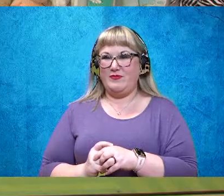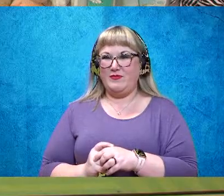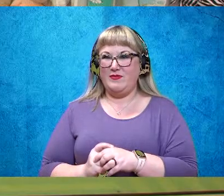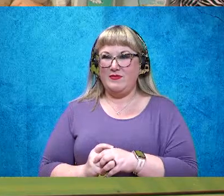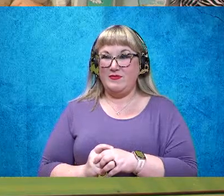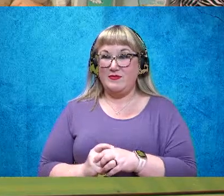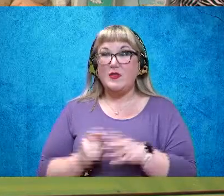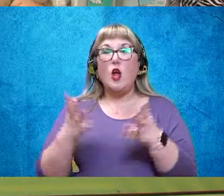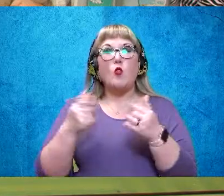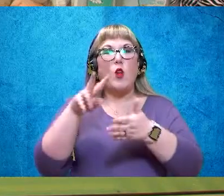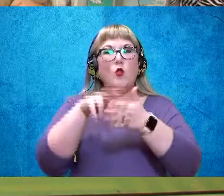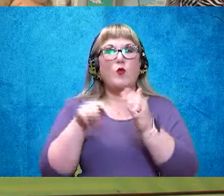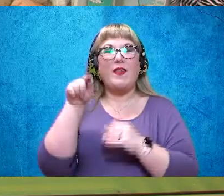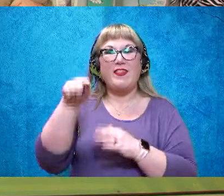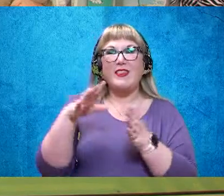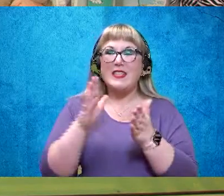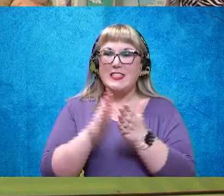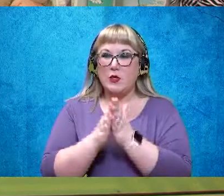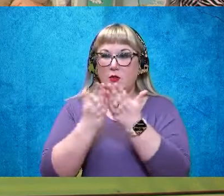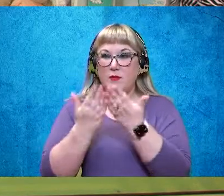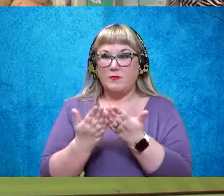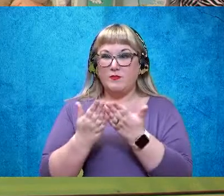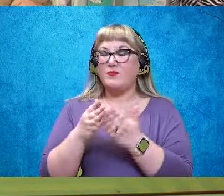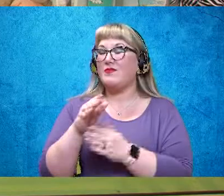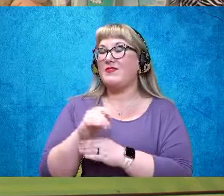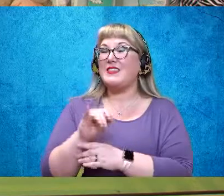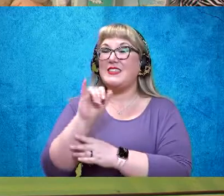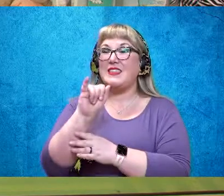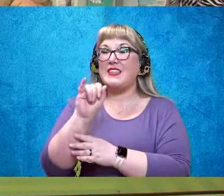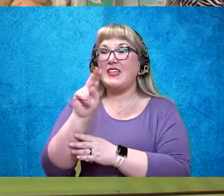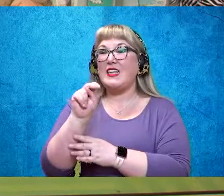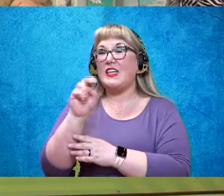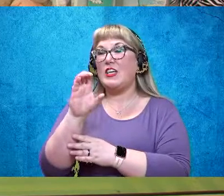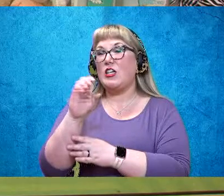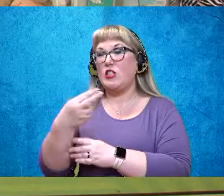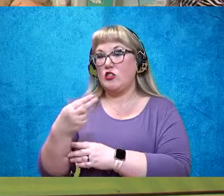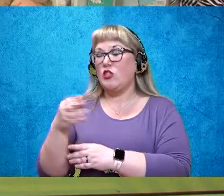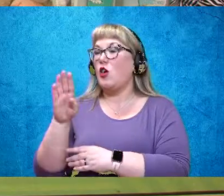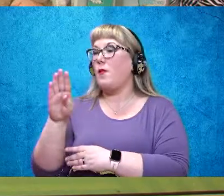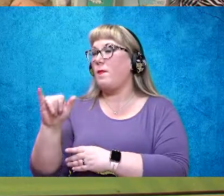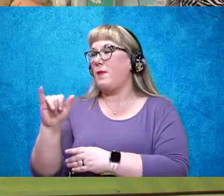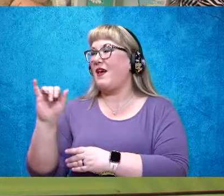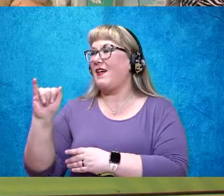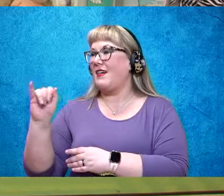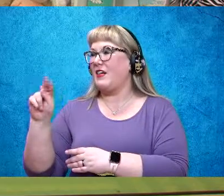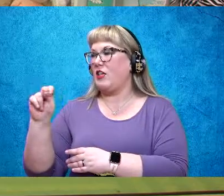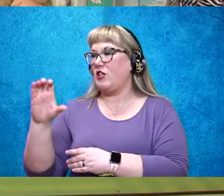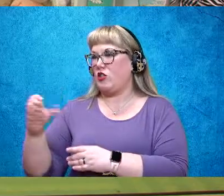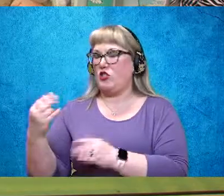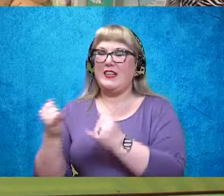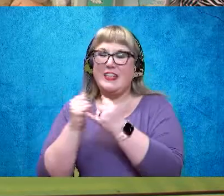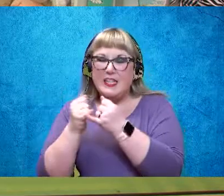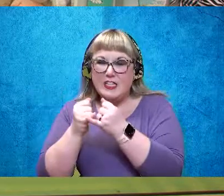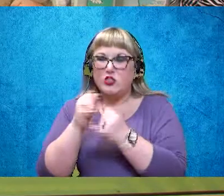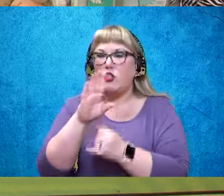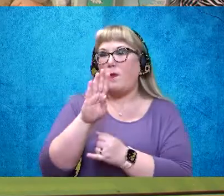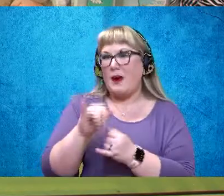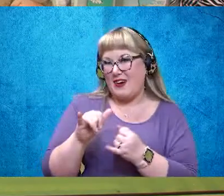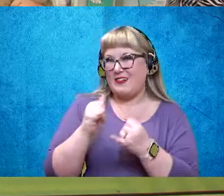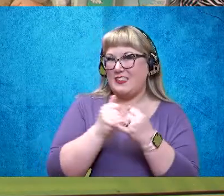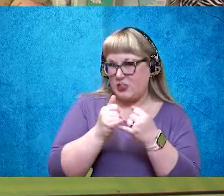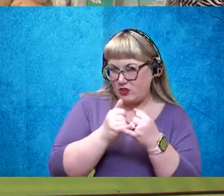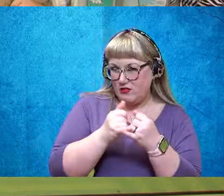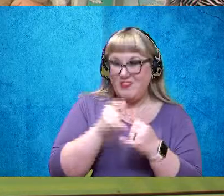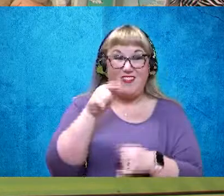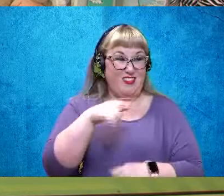I want to read this book to you, Inch by Inch, by Leo Leone. This character in this